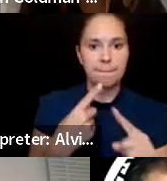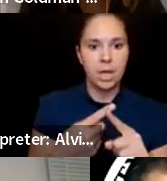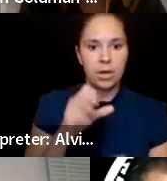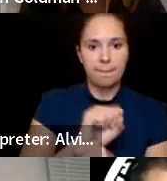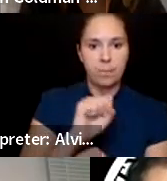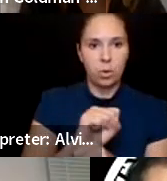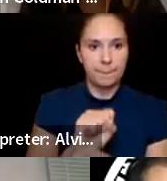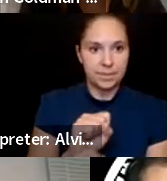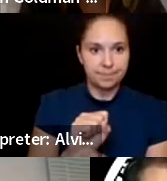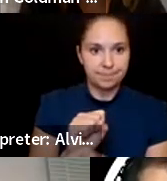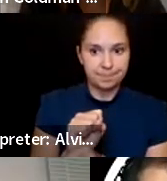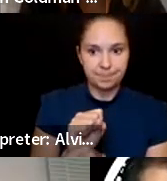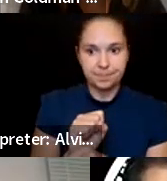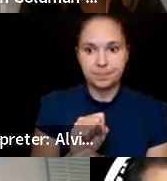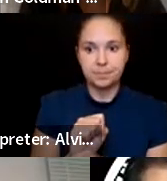employment.